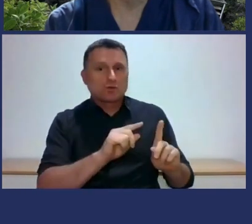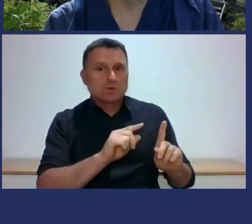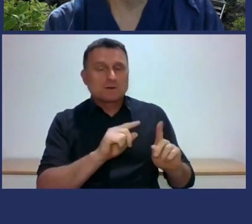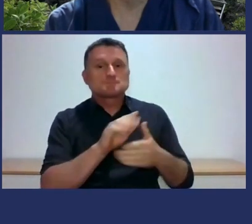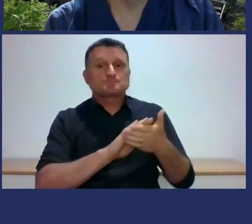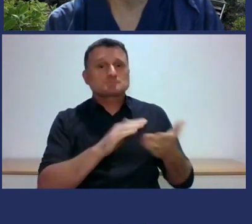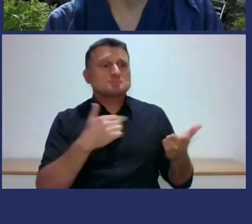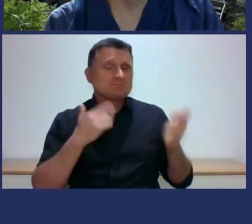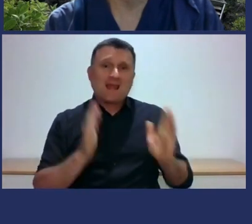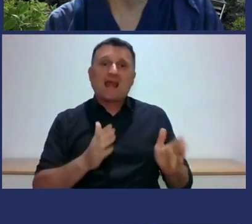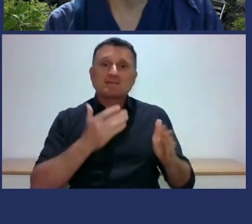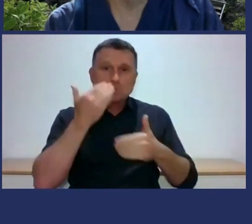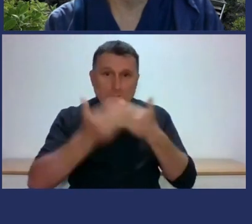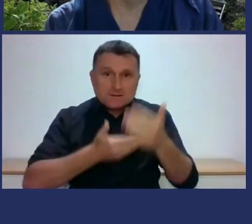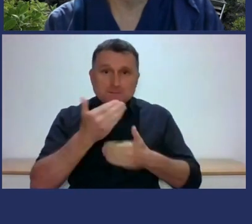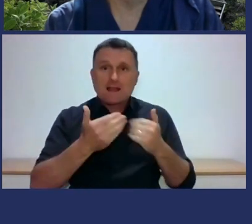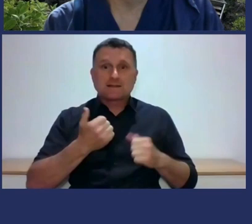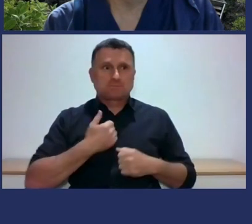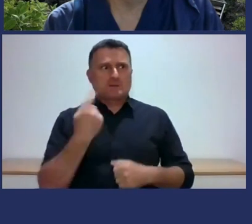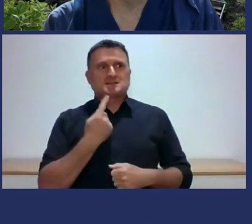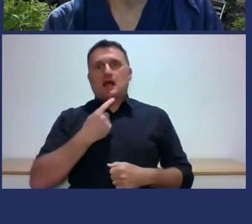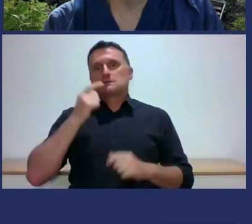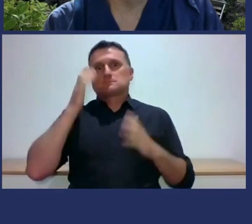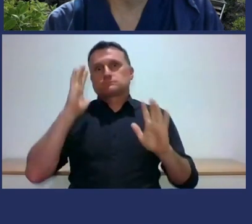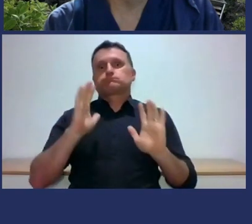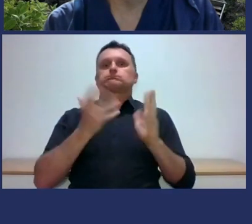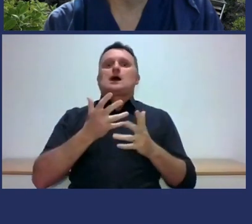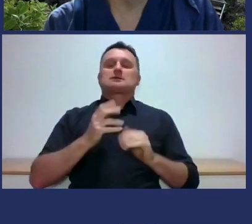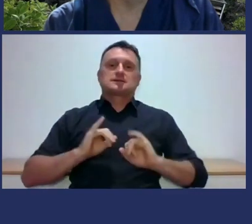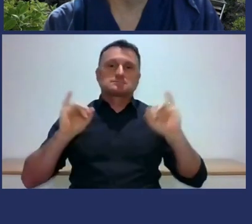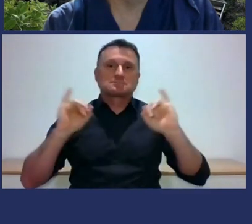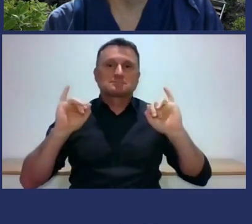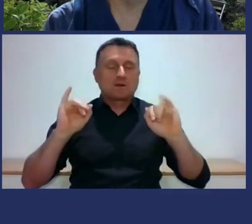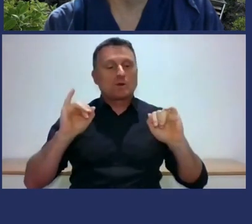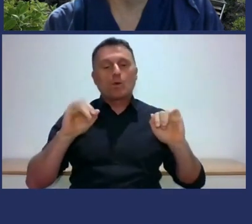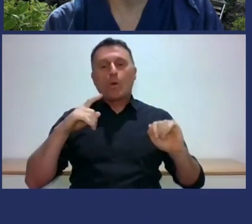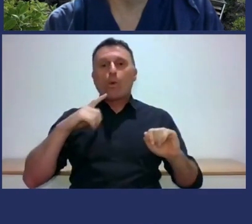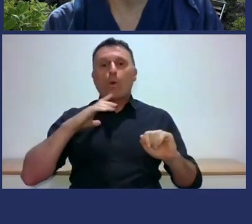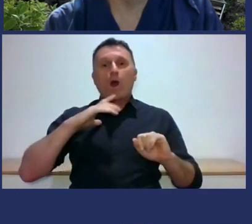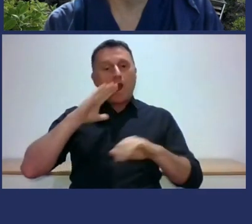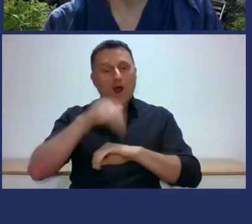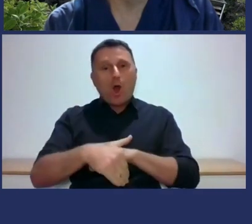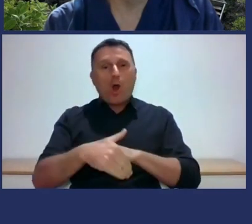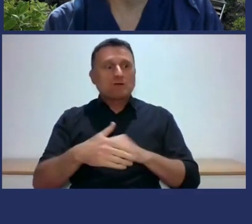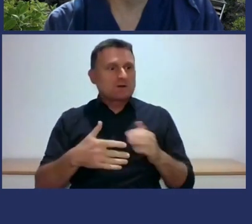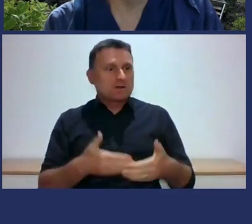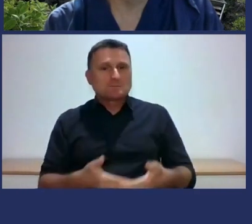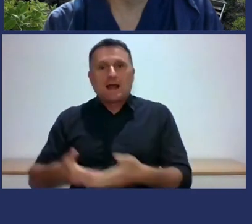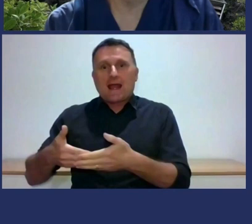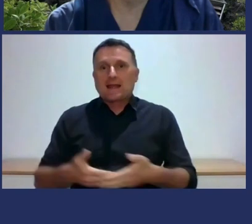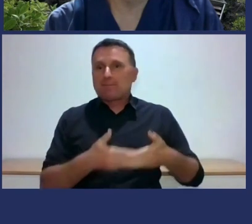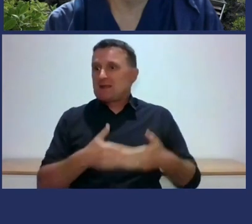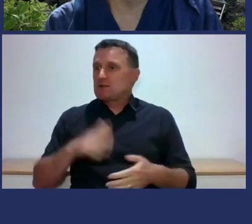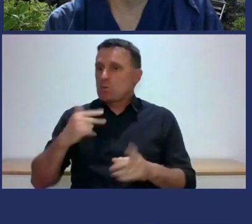know, my nightmare as a pregnant person, because you don't want to be in hospital. You want to keep the people around you to